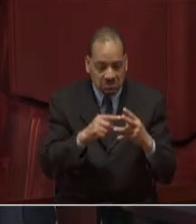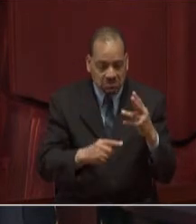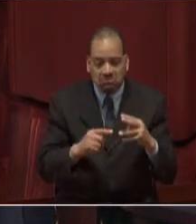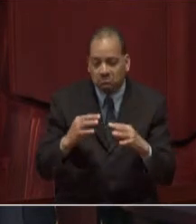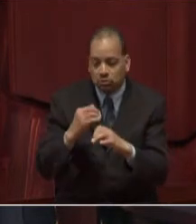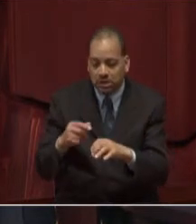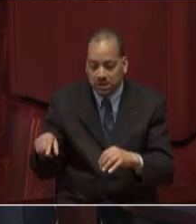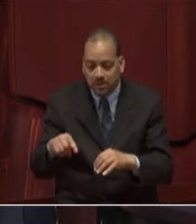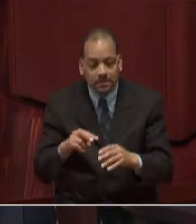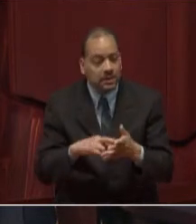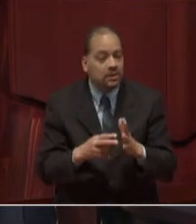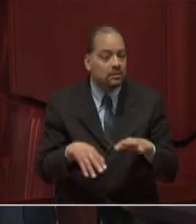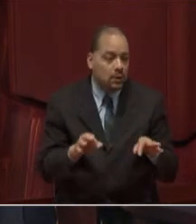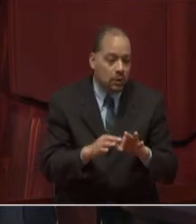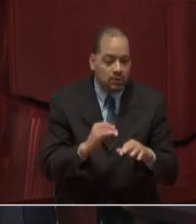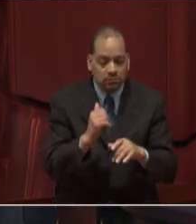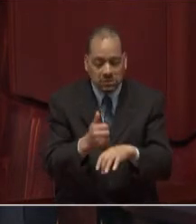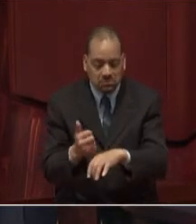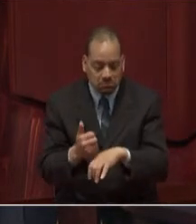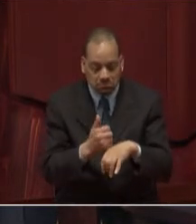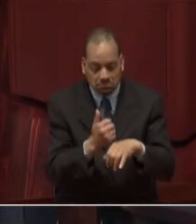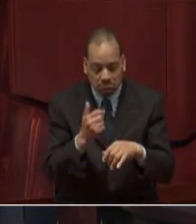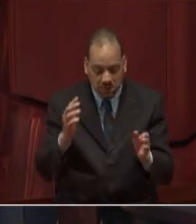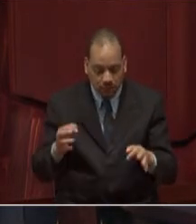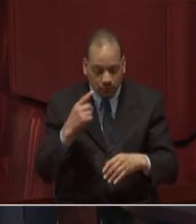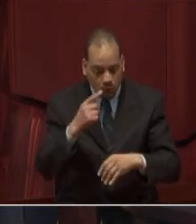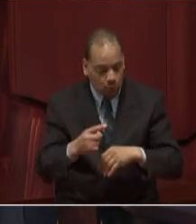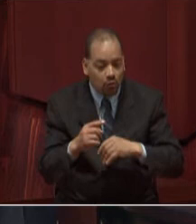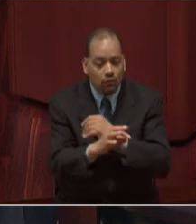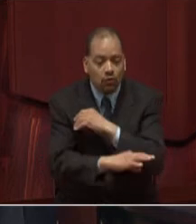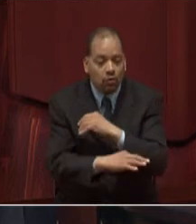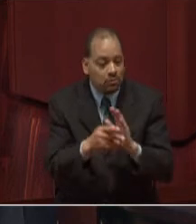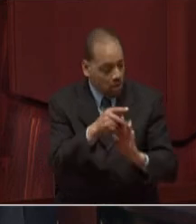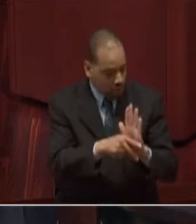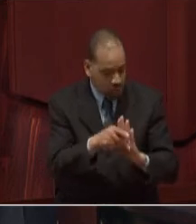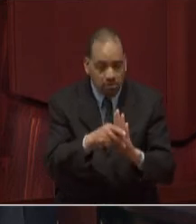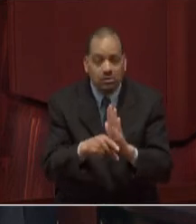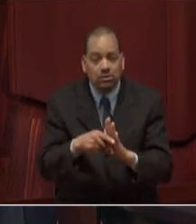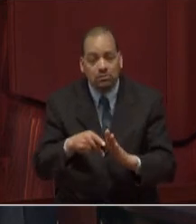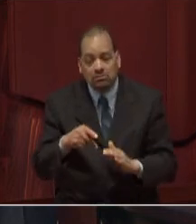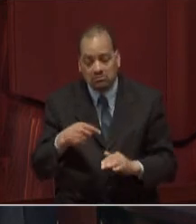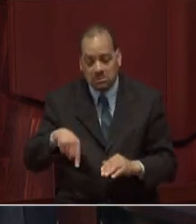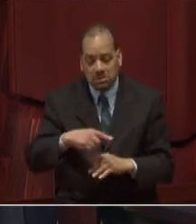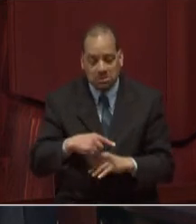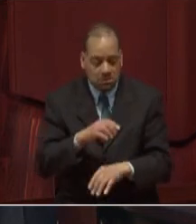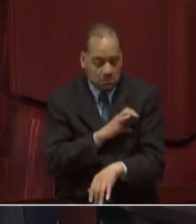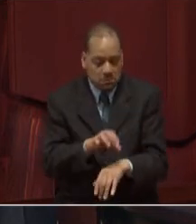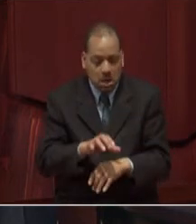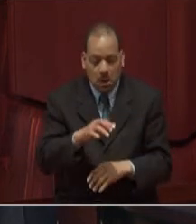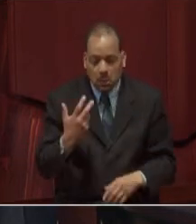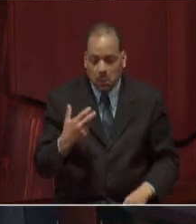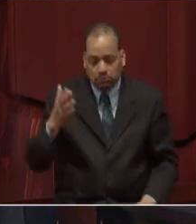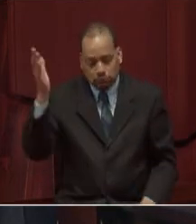and bring the options back to the president. They spoke with authority. Yes, they were backed by the White House and the president, but they